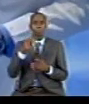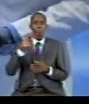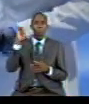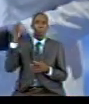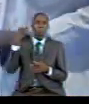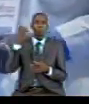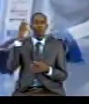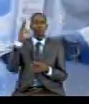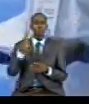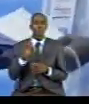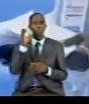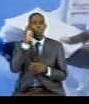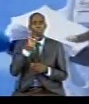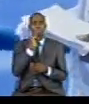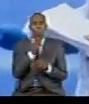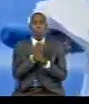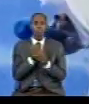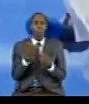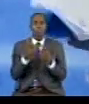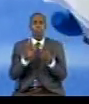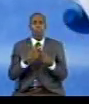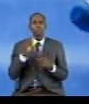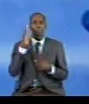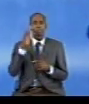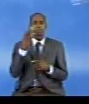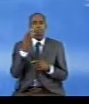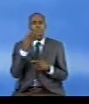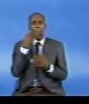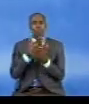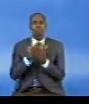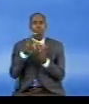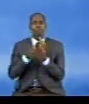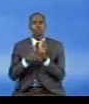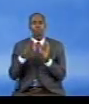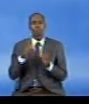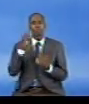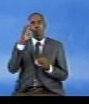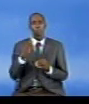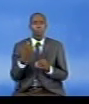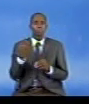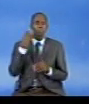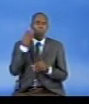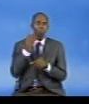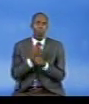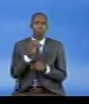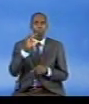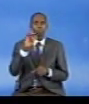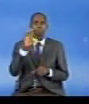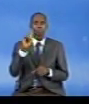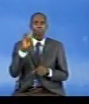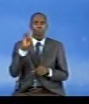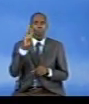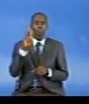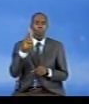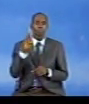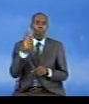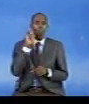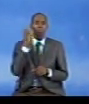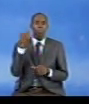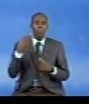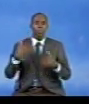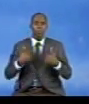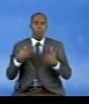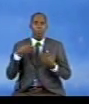I want to testify of the goodness of God. Last year, by October, I was having these challenges on my